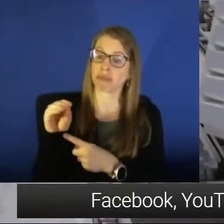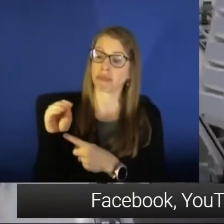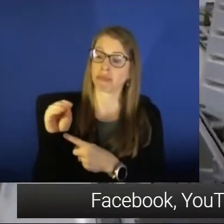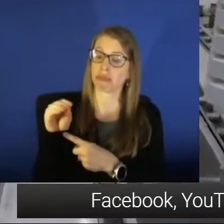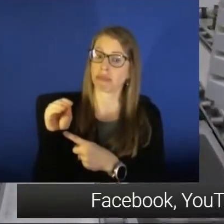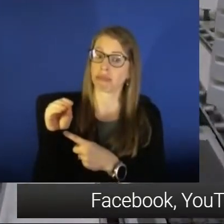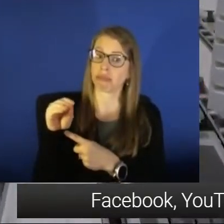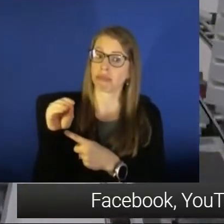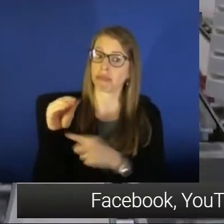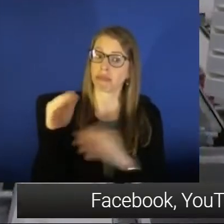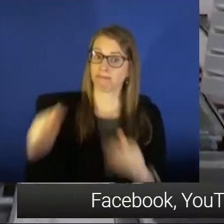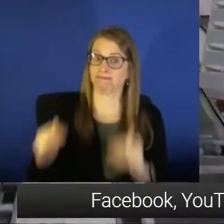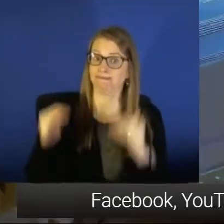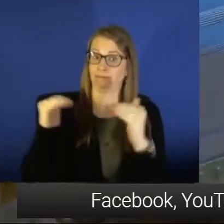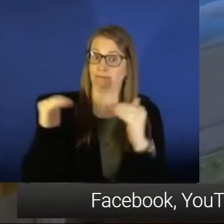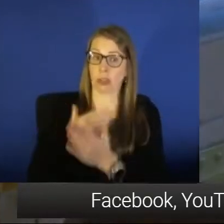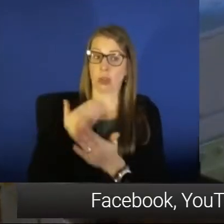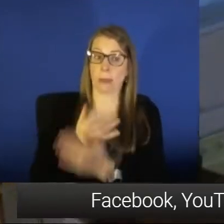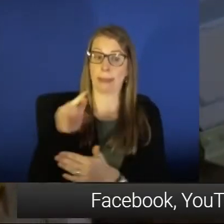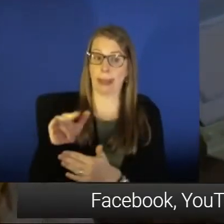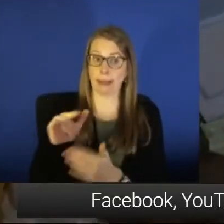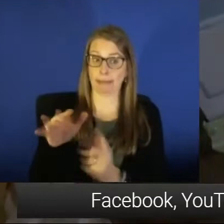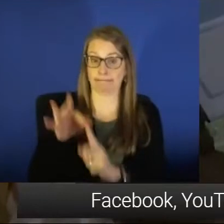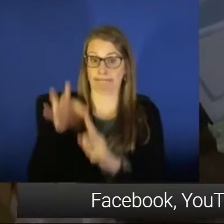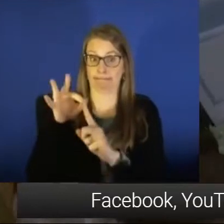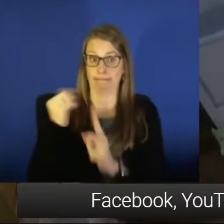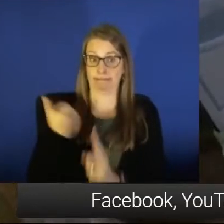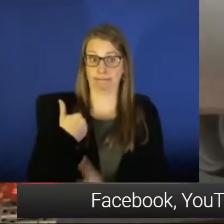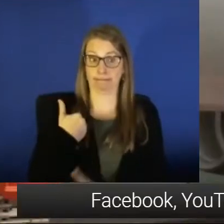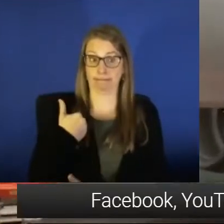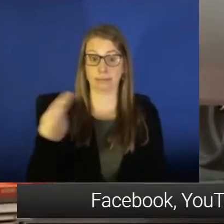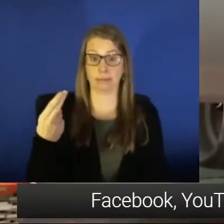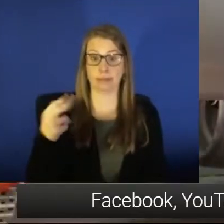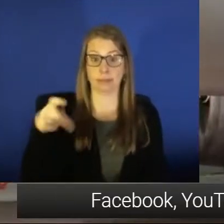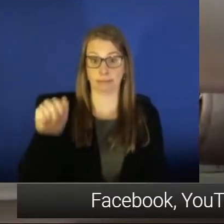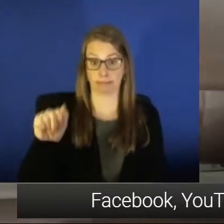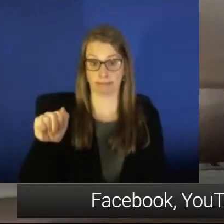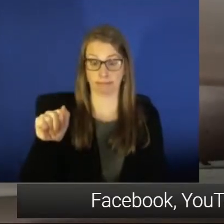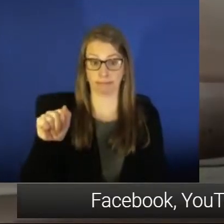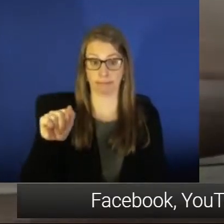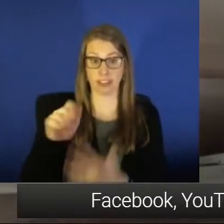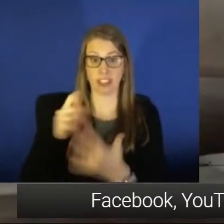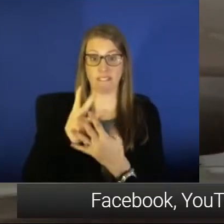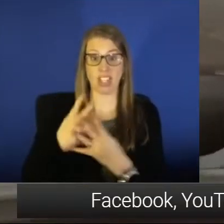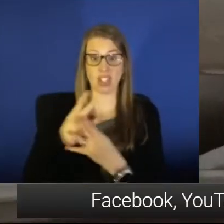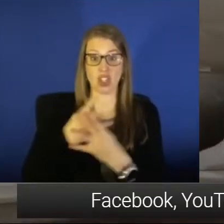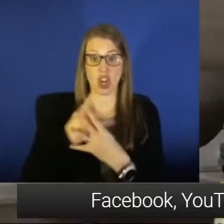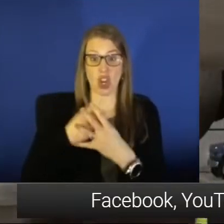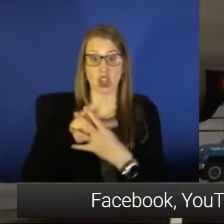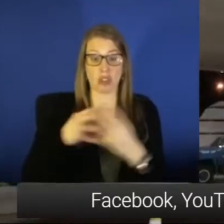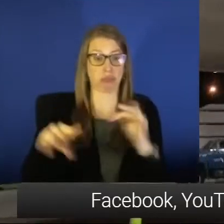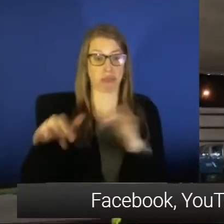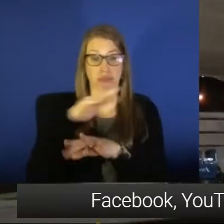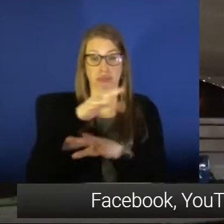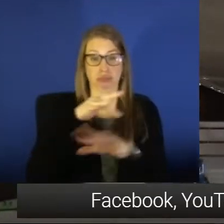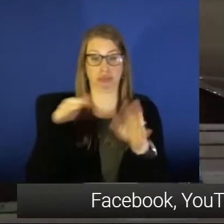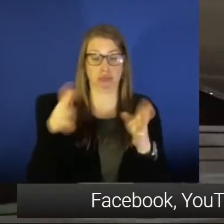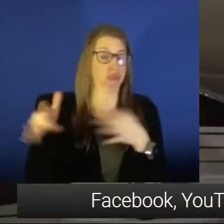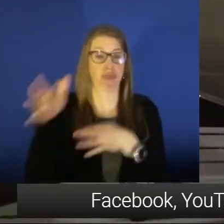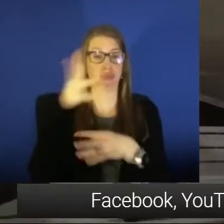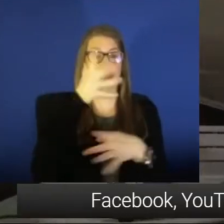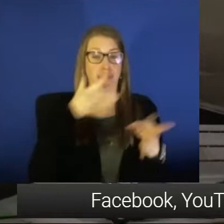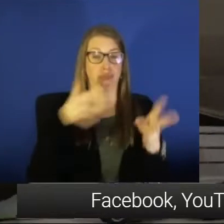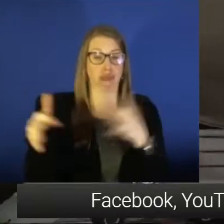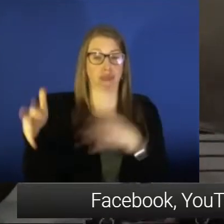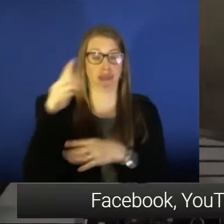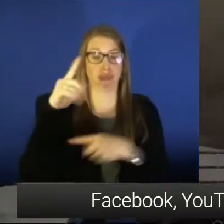planes especially have HEPA filters that recirculate the air compared to the older days